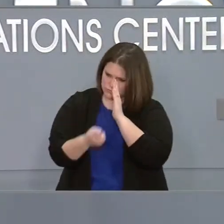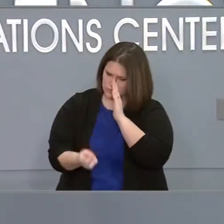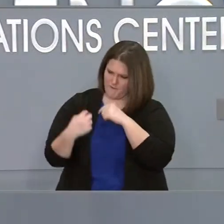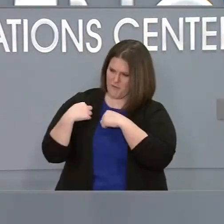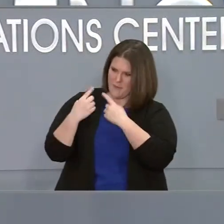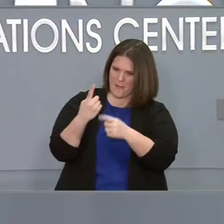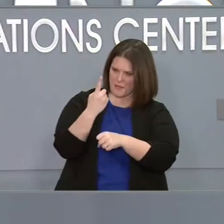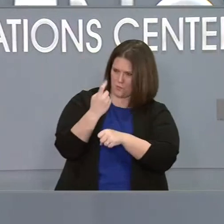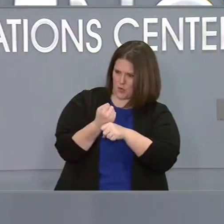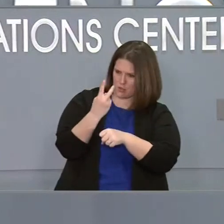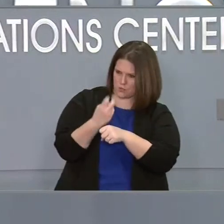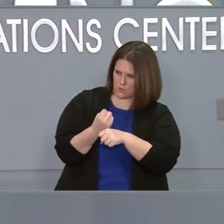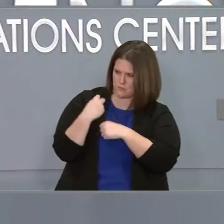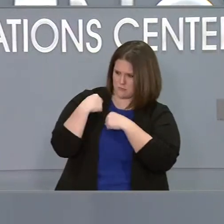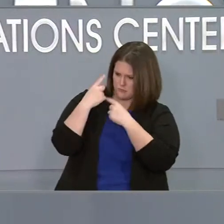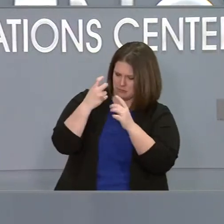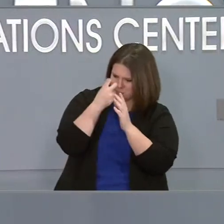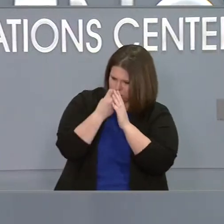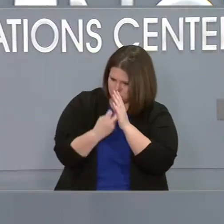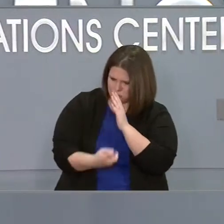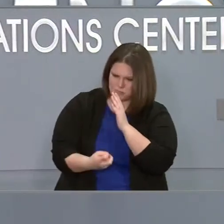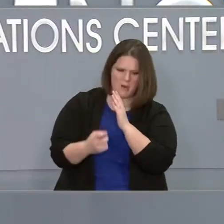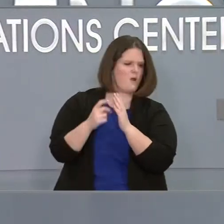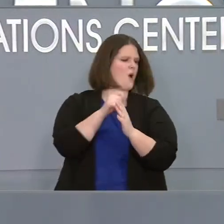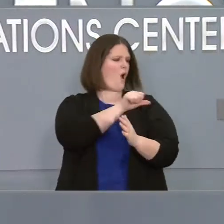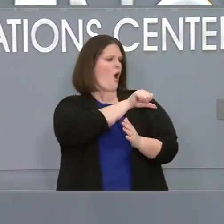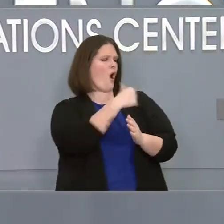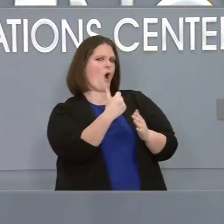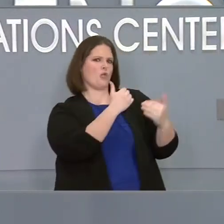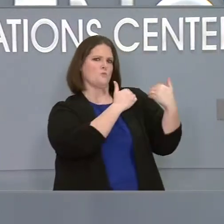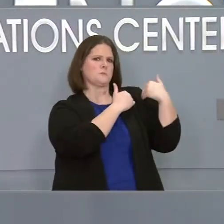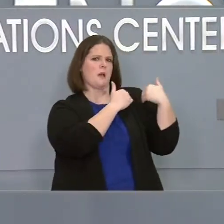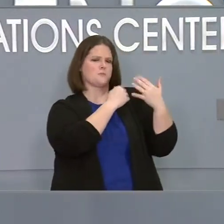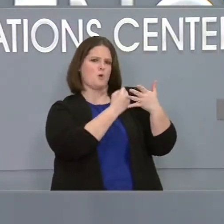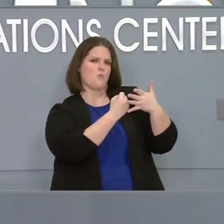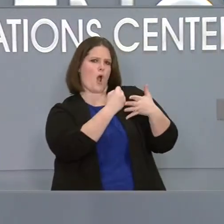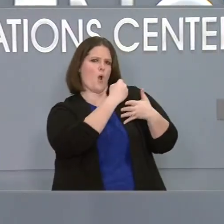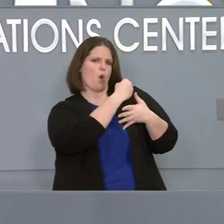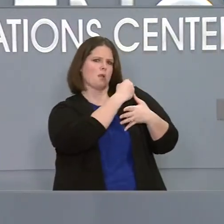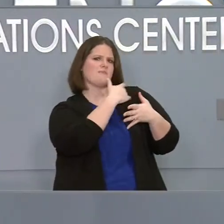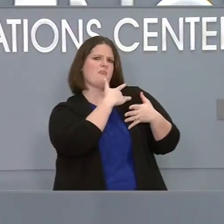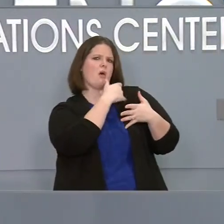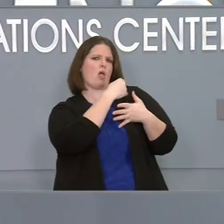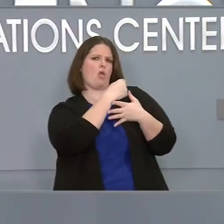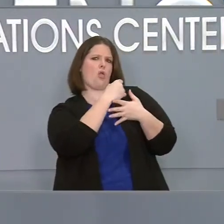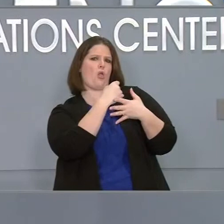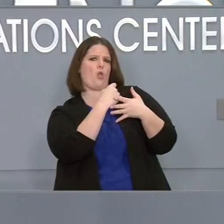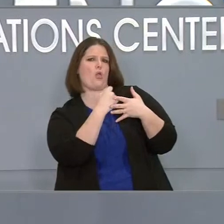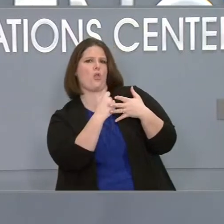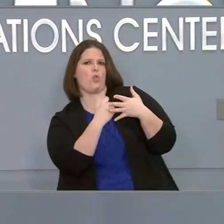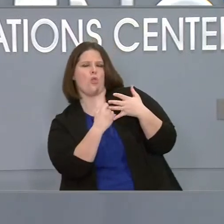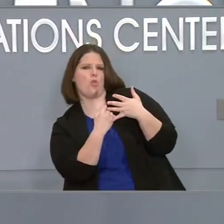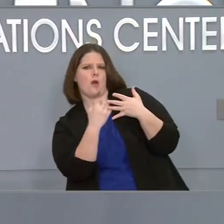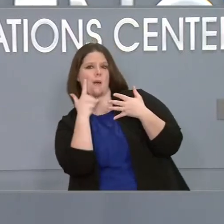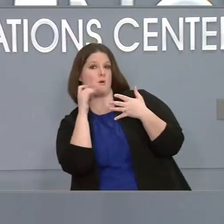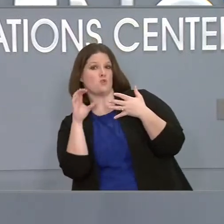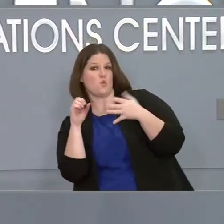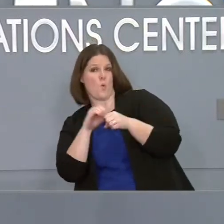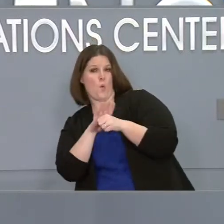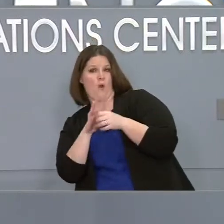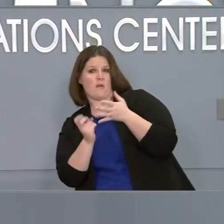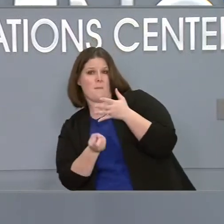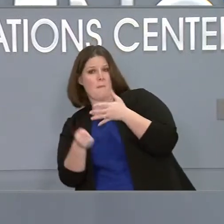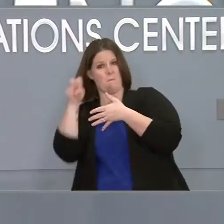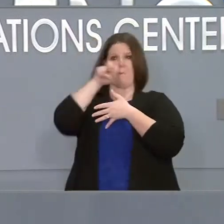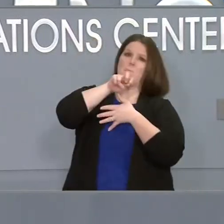are the priorities you feel like you haven't been able to get to as a result in the past year, and that I guess, Cody